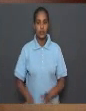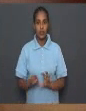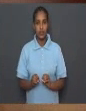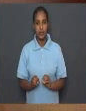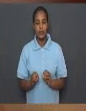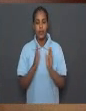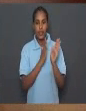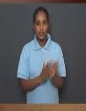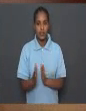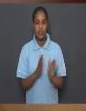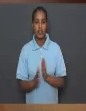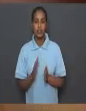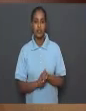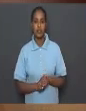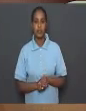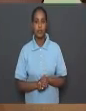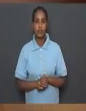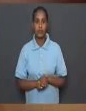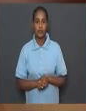Students, let's get ready.